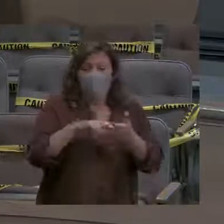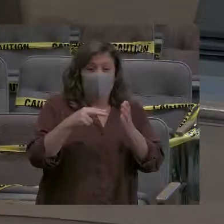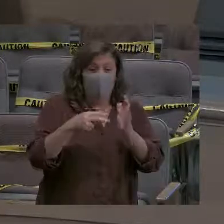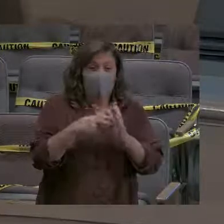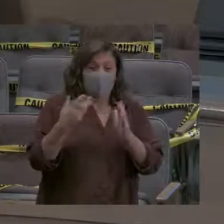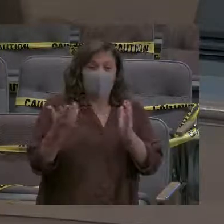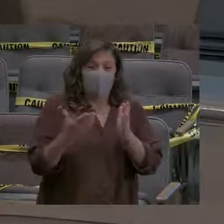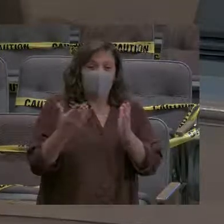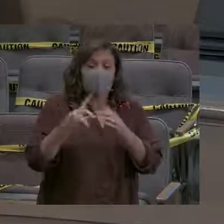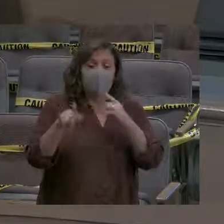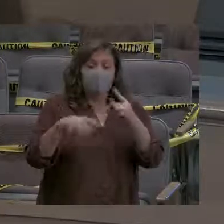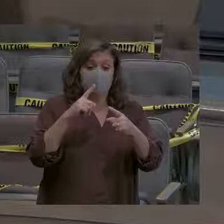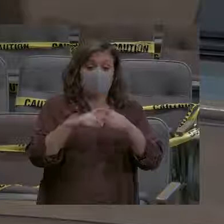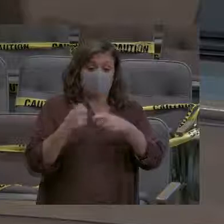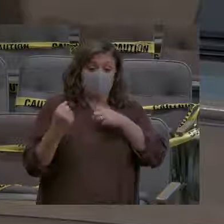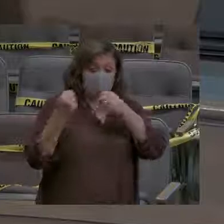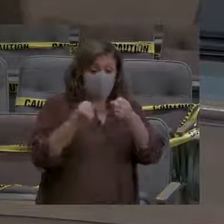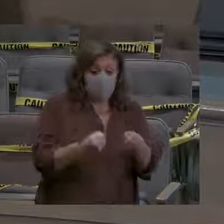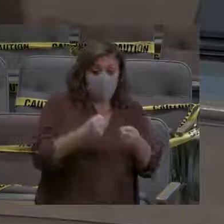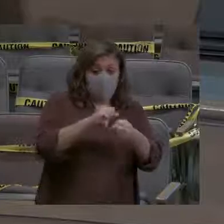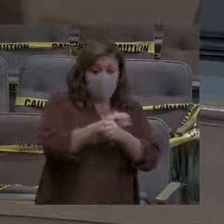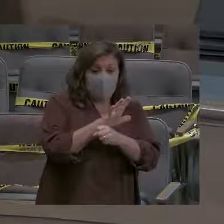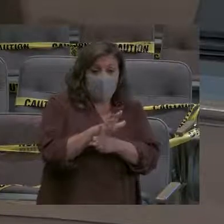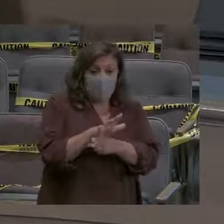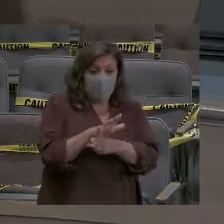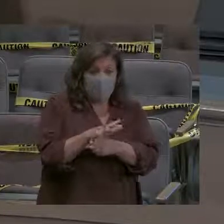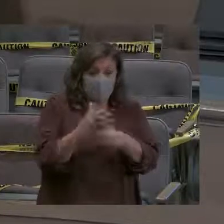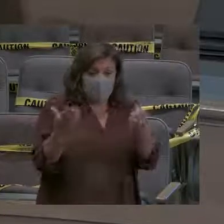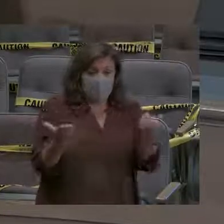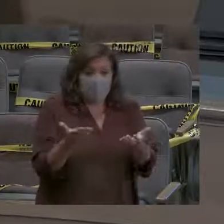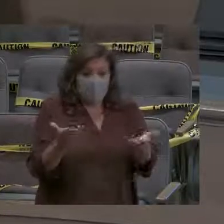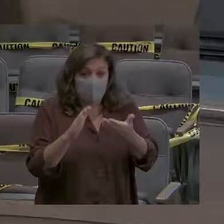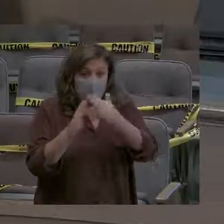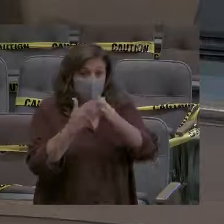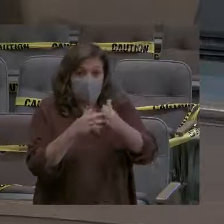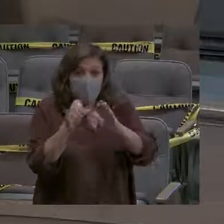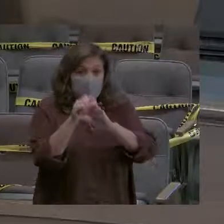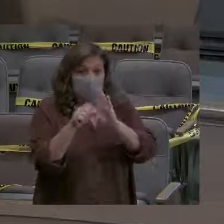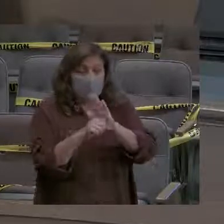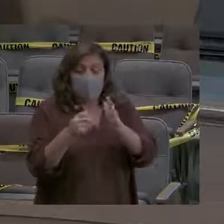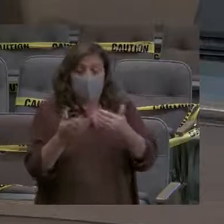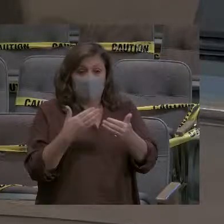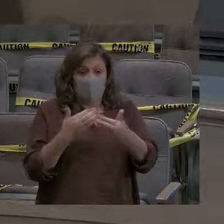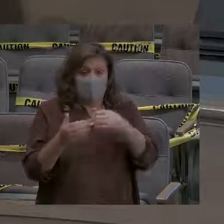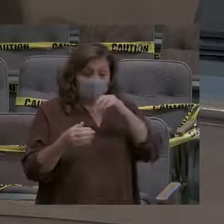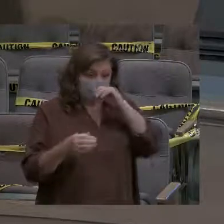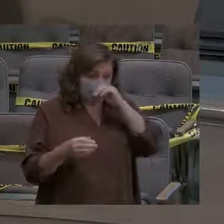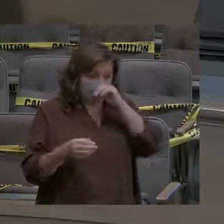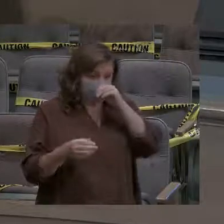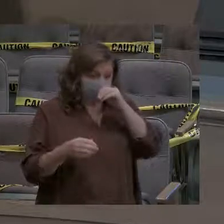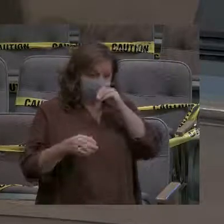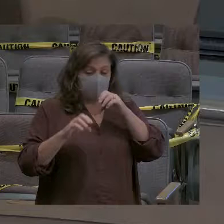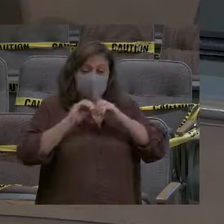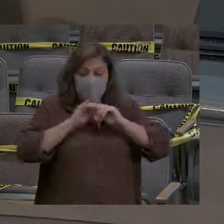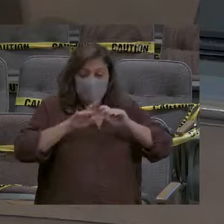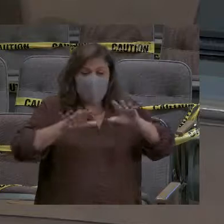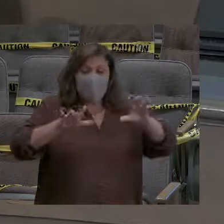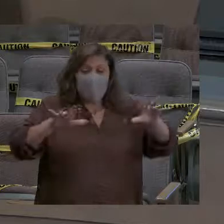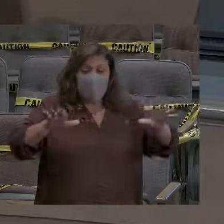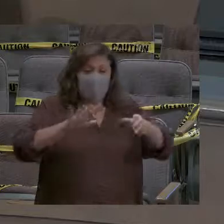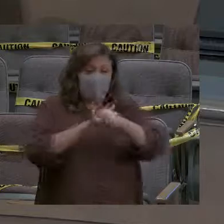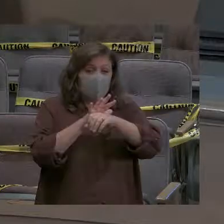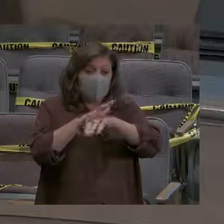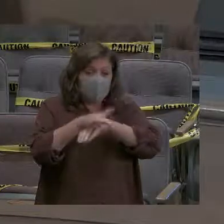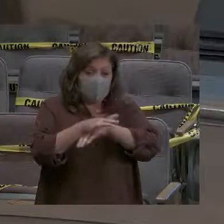the prevalence of the virus in a community, state, whatever, is enough to where